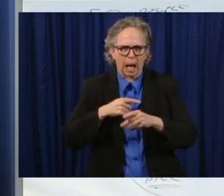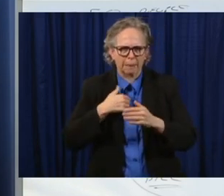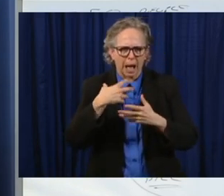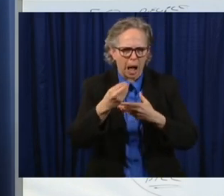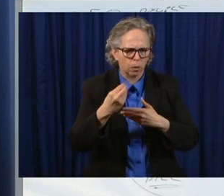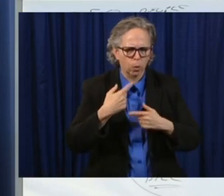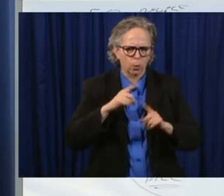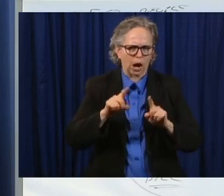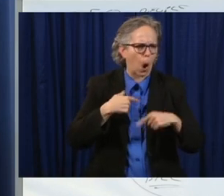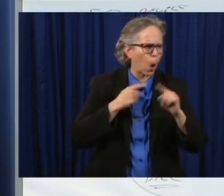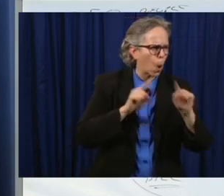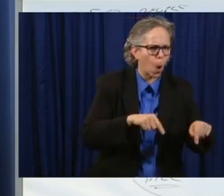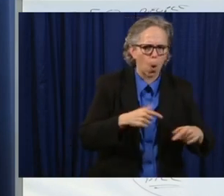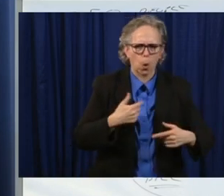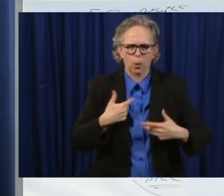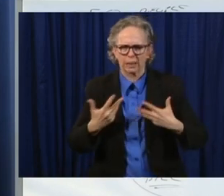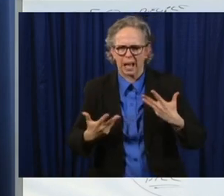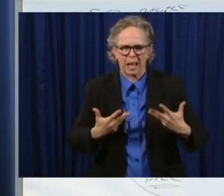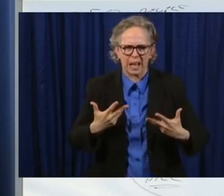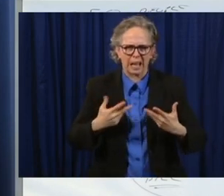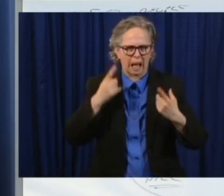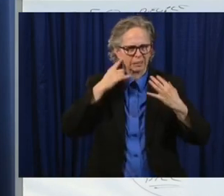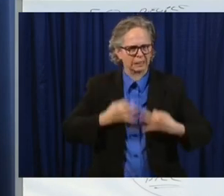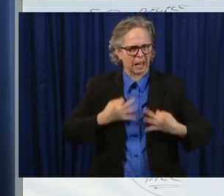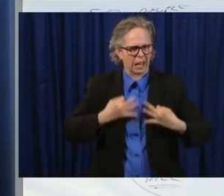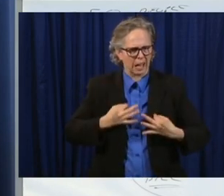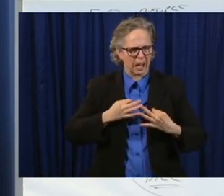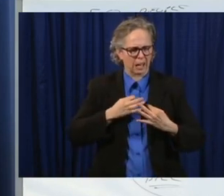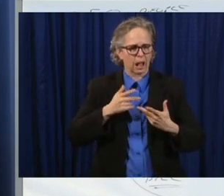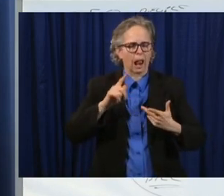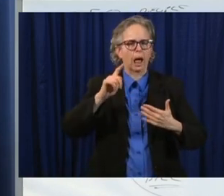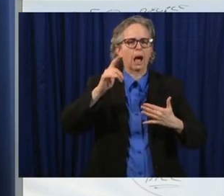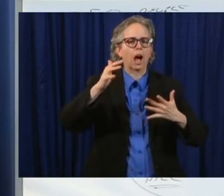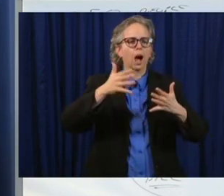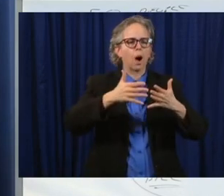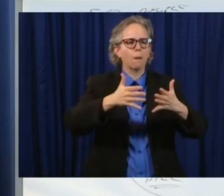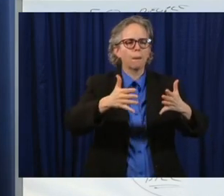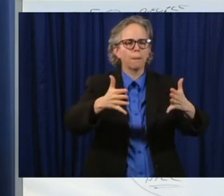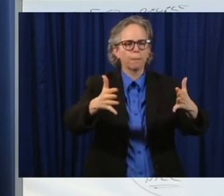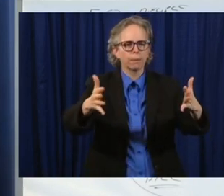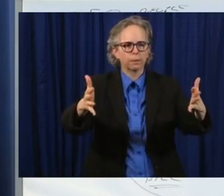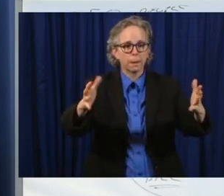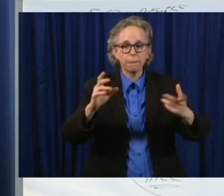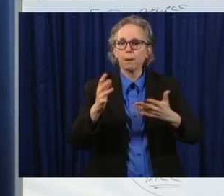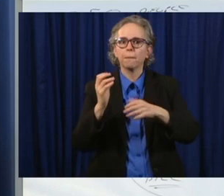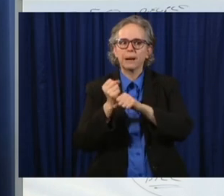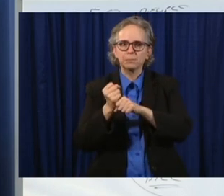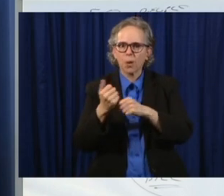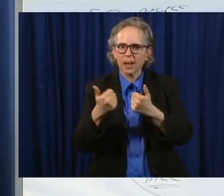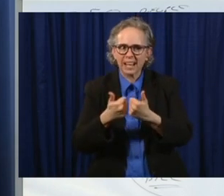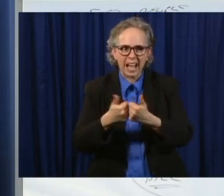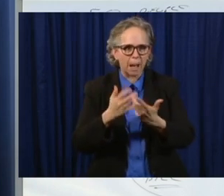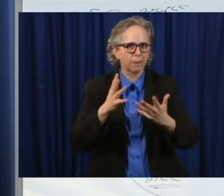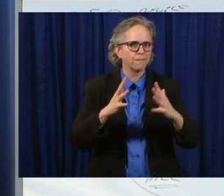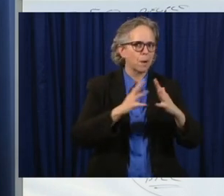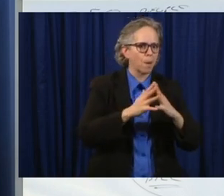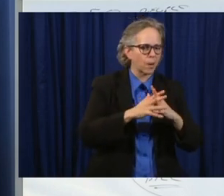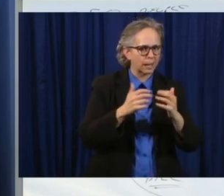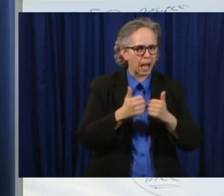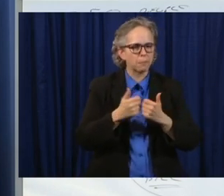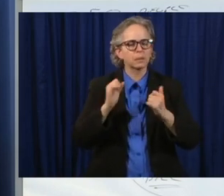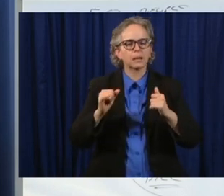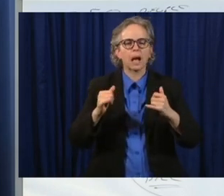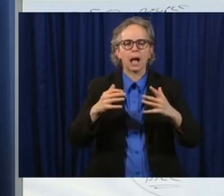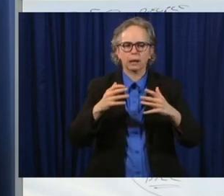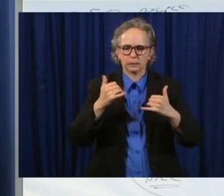on, when we're back and playing baseball or football, people are going to have to make the decision, am I going to go into that